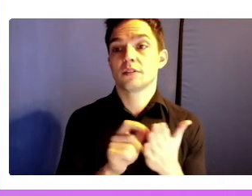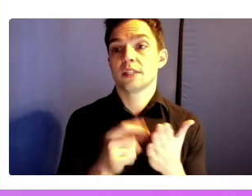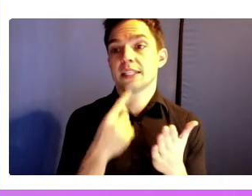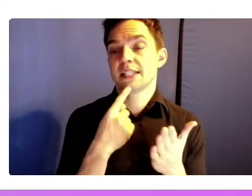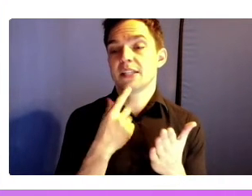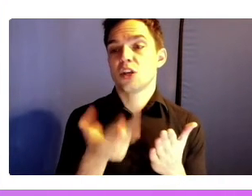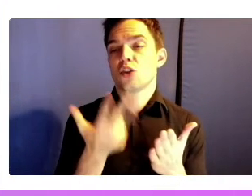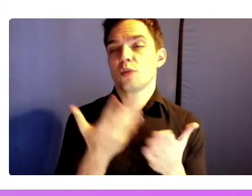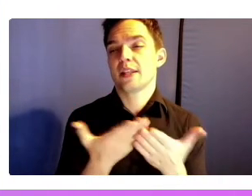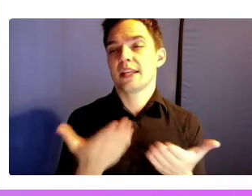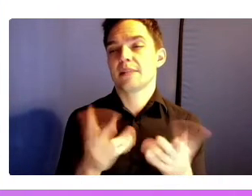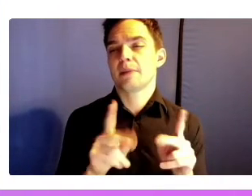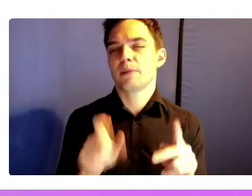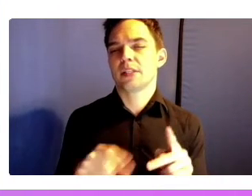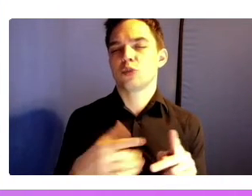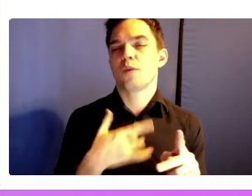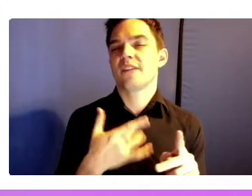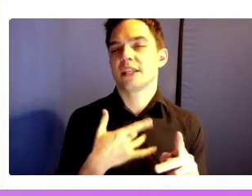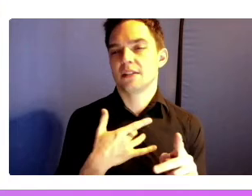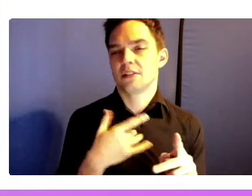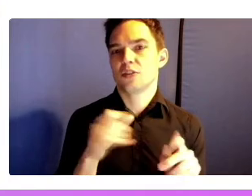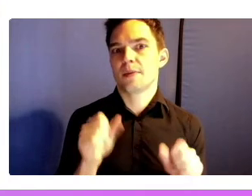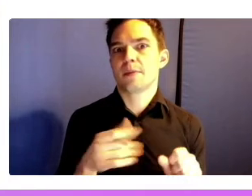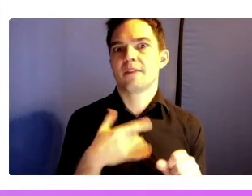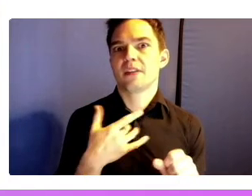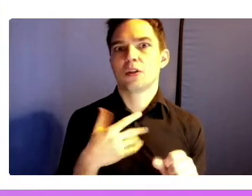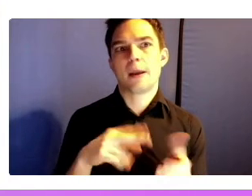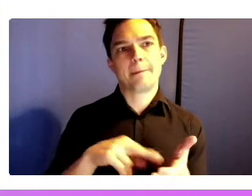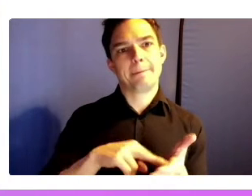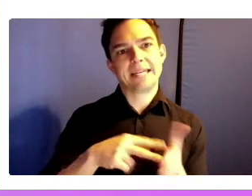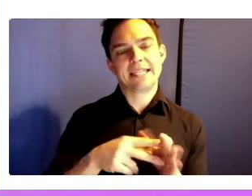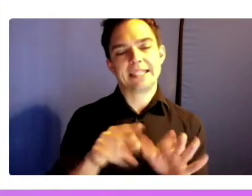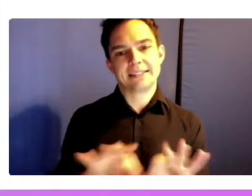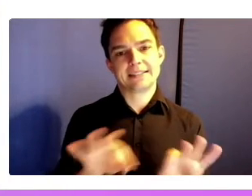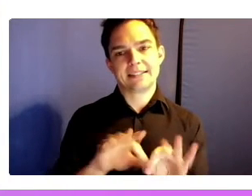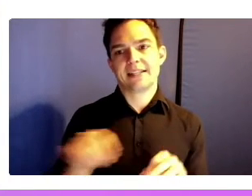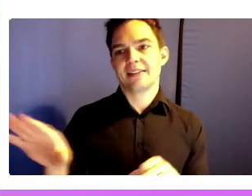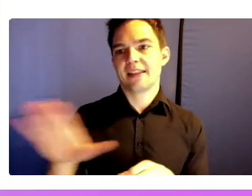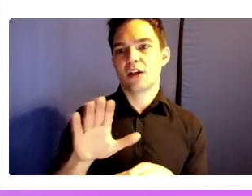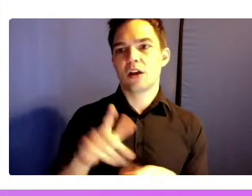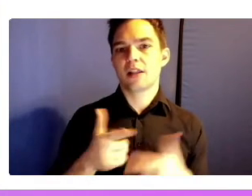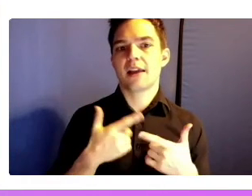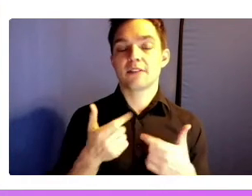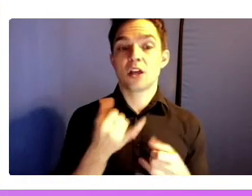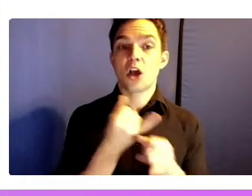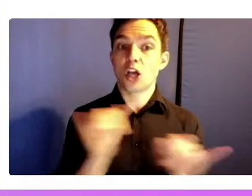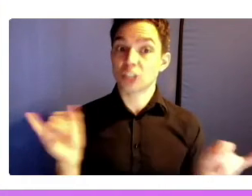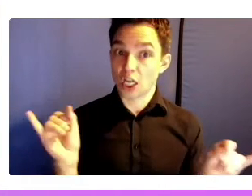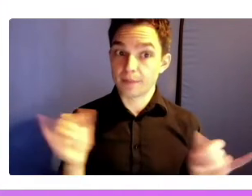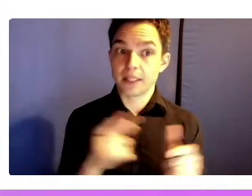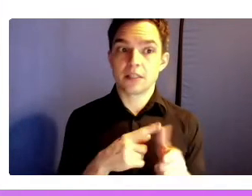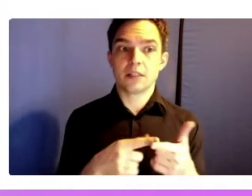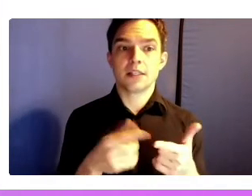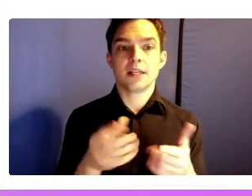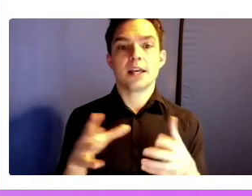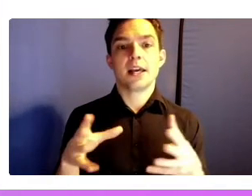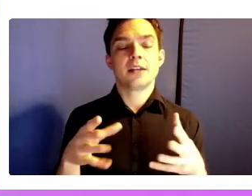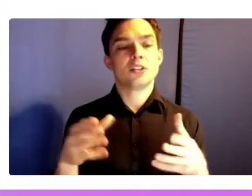three things people need to feel meaning in their life. That's autonomy, taking on things that interest